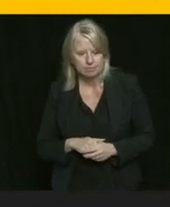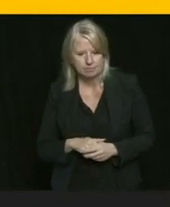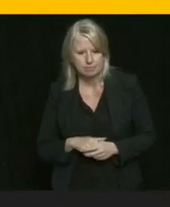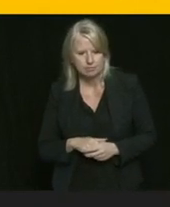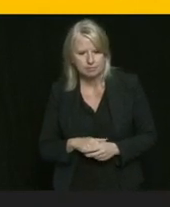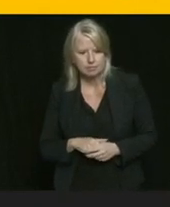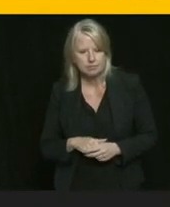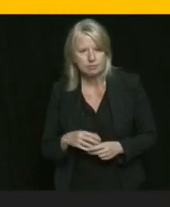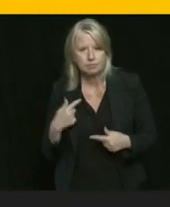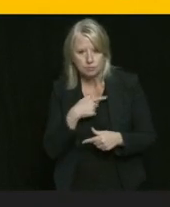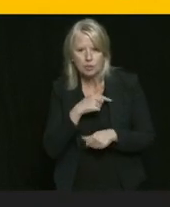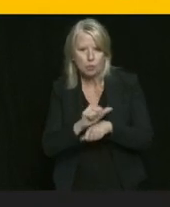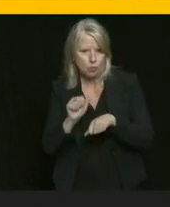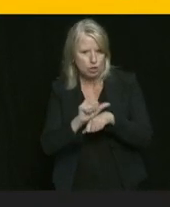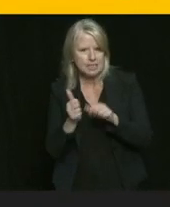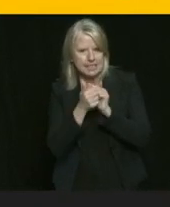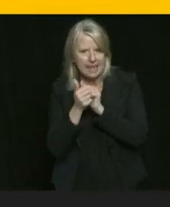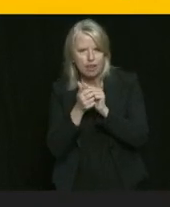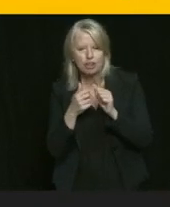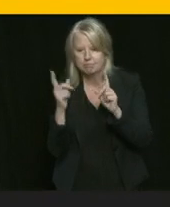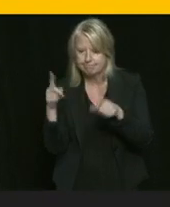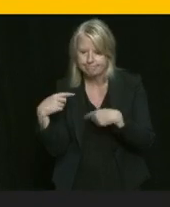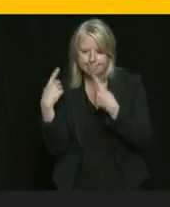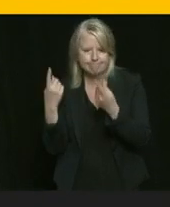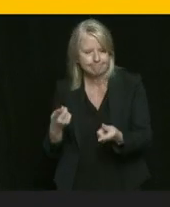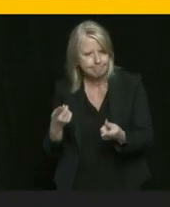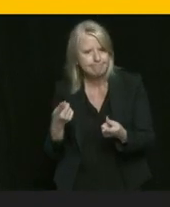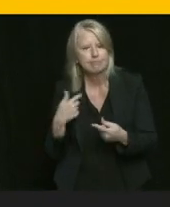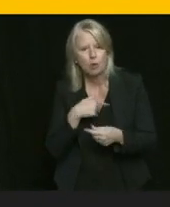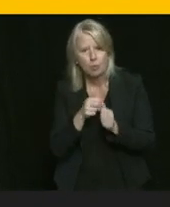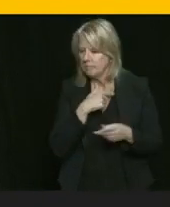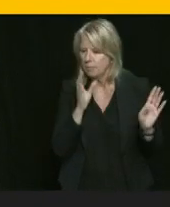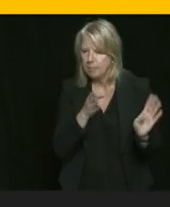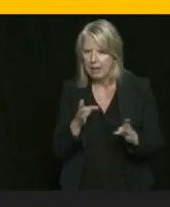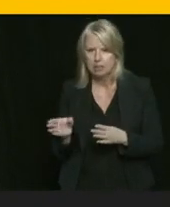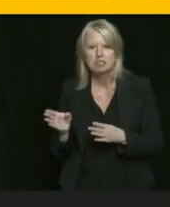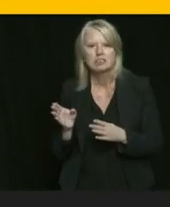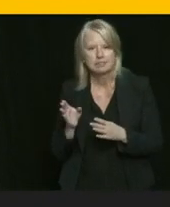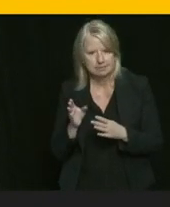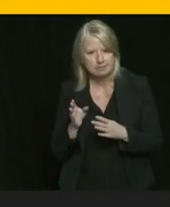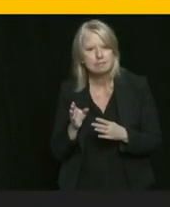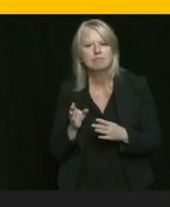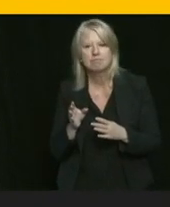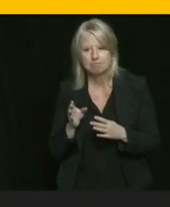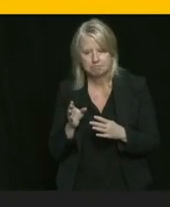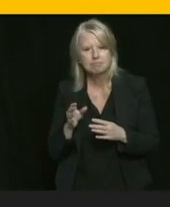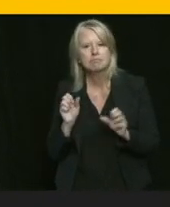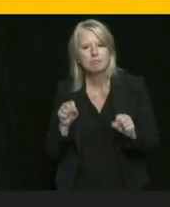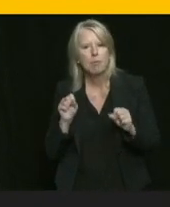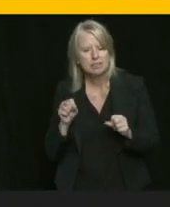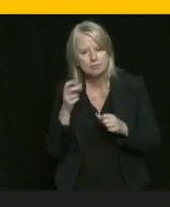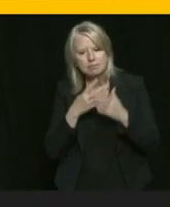We will work together, as we always have done, with the American administration for what could occur.